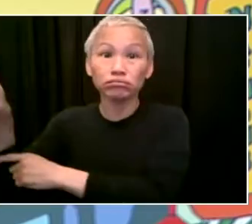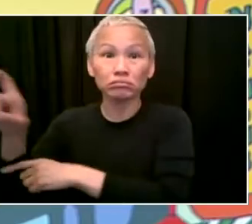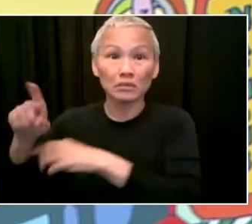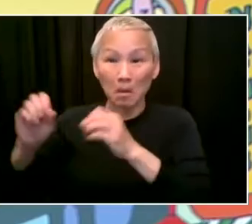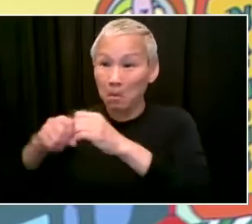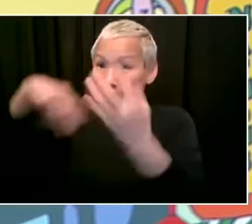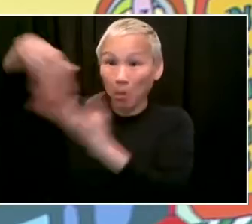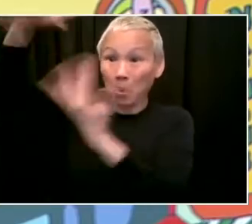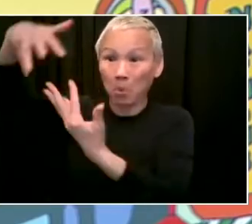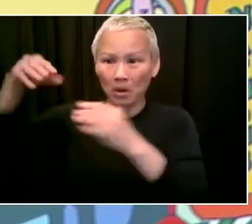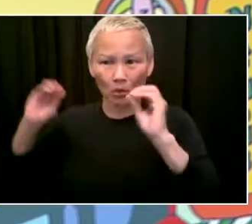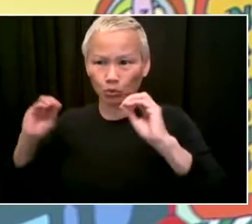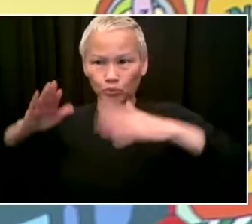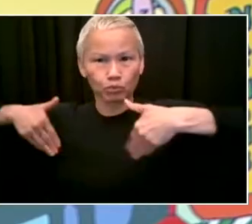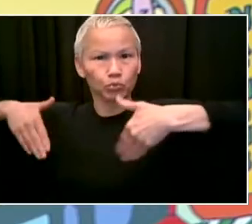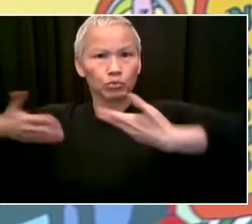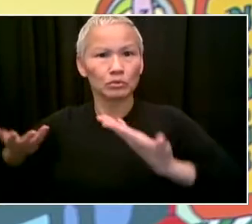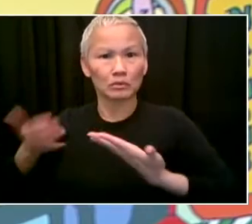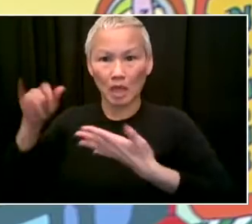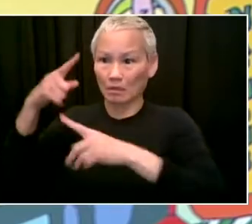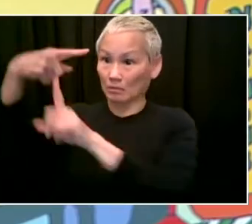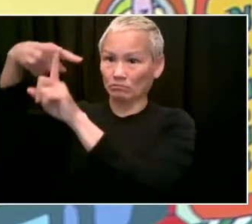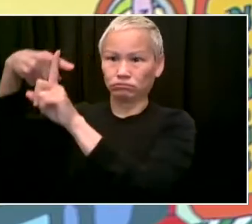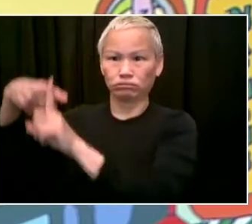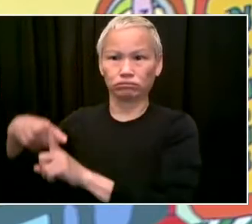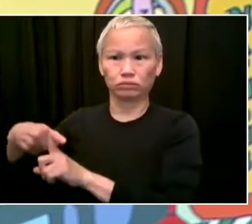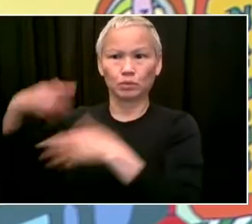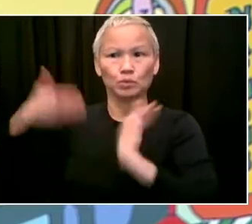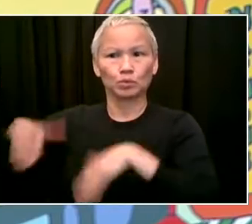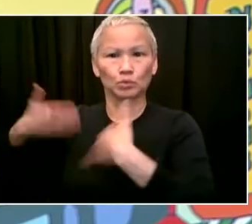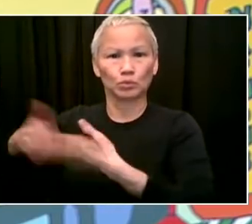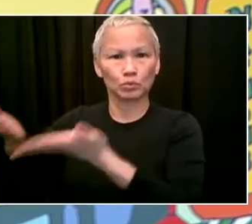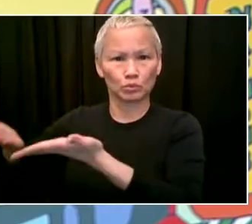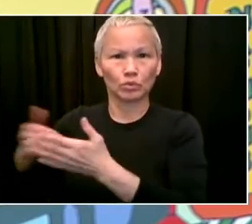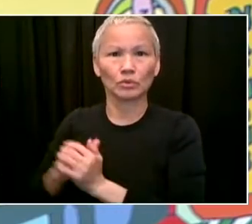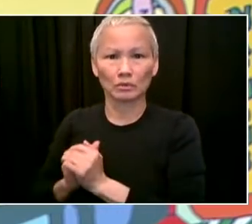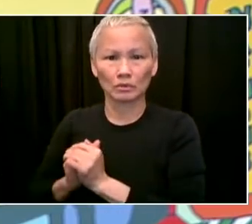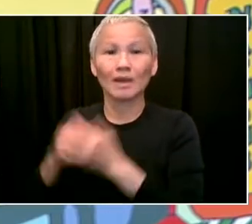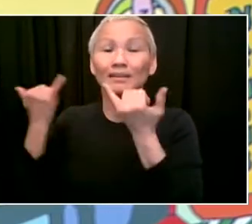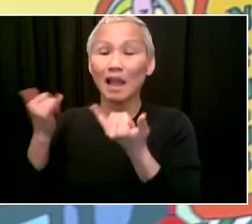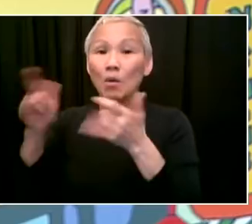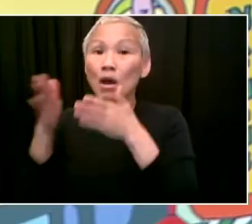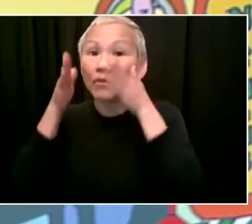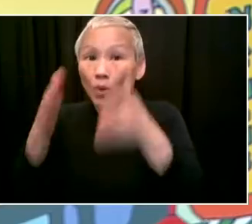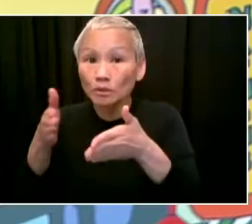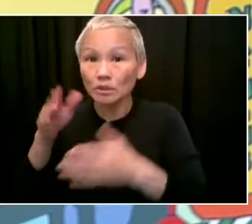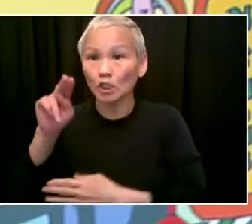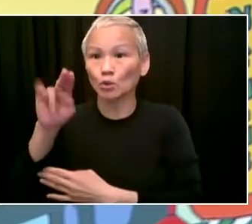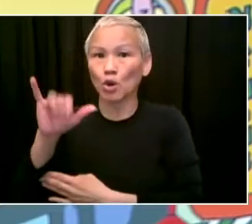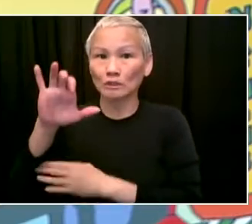into our recovery, thank God. Our next question goes to Dave Evans from ABC.